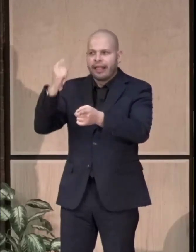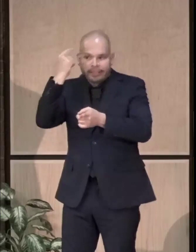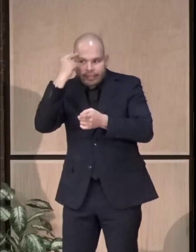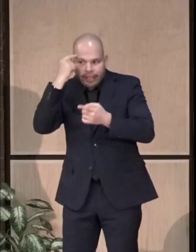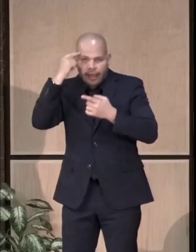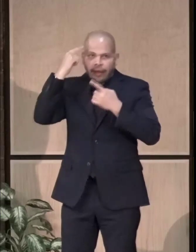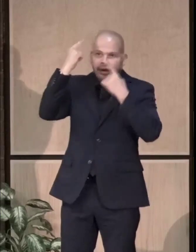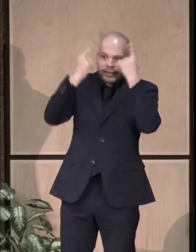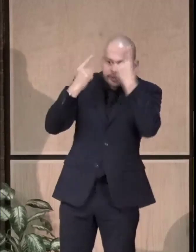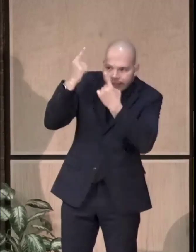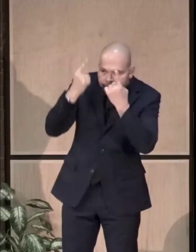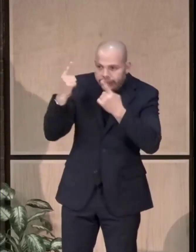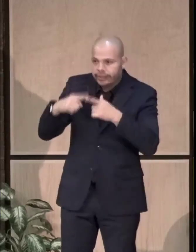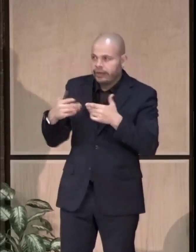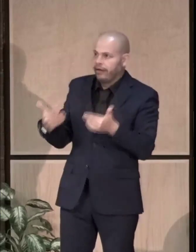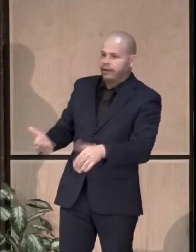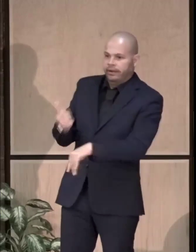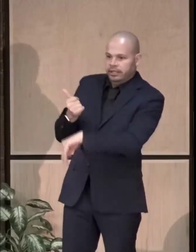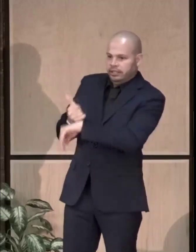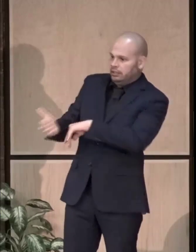with a crime for doing that?